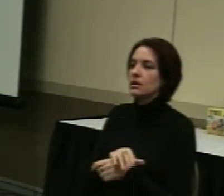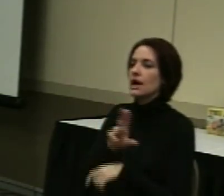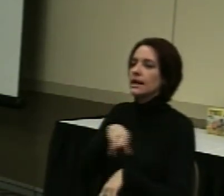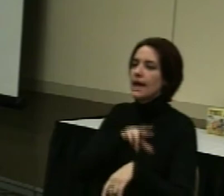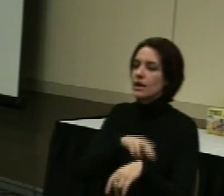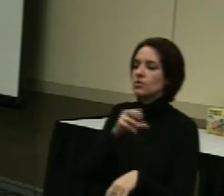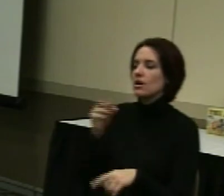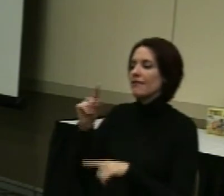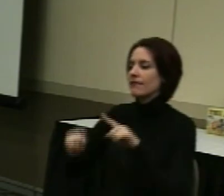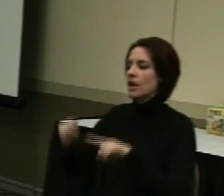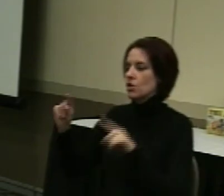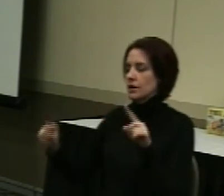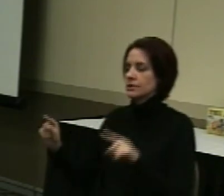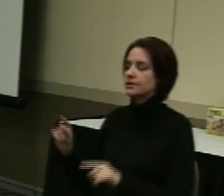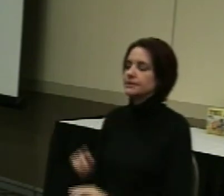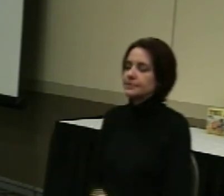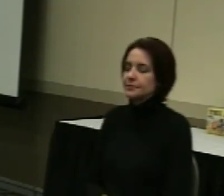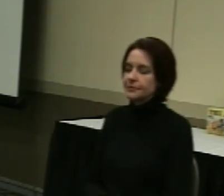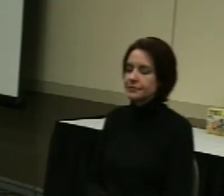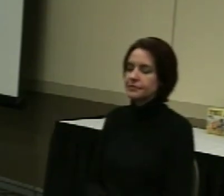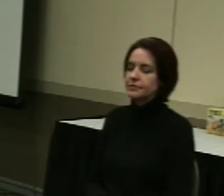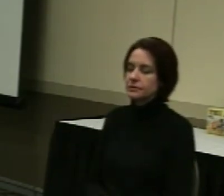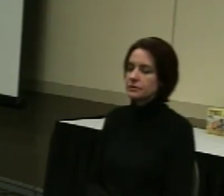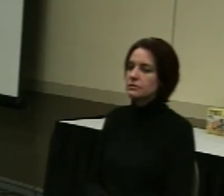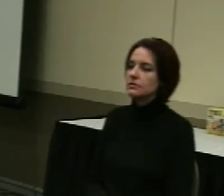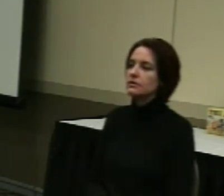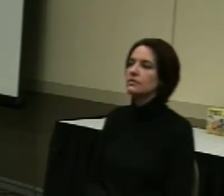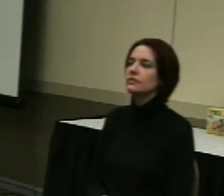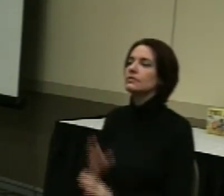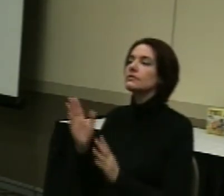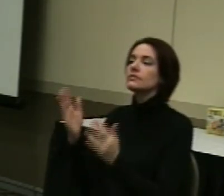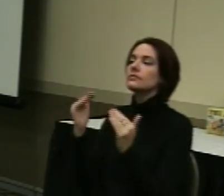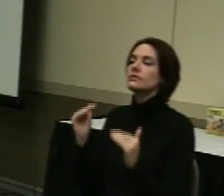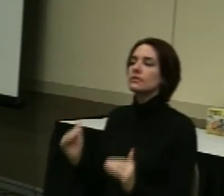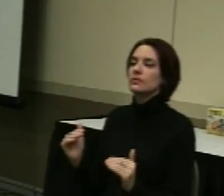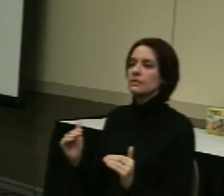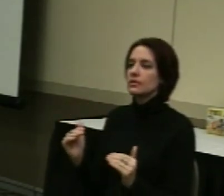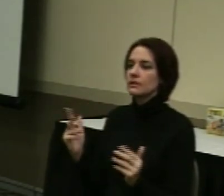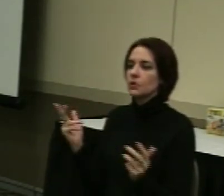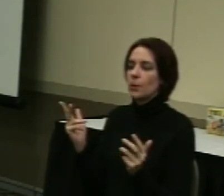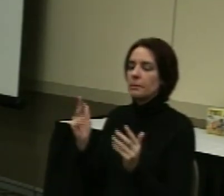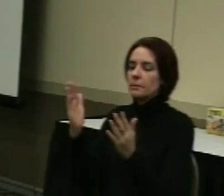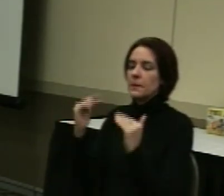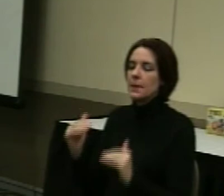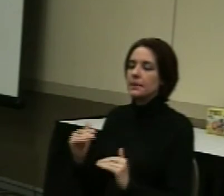various, right? Then who's going to give me the next one?